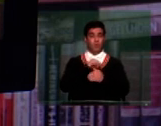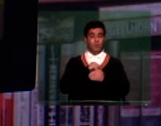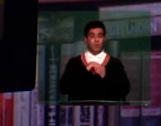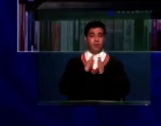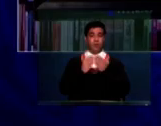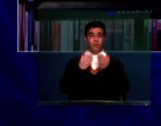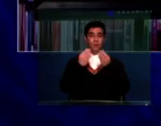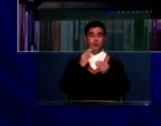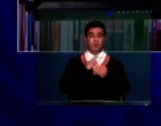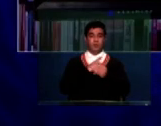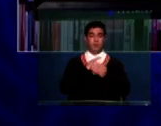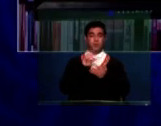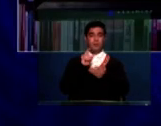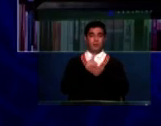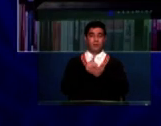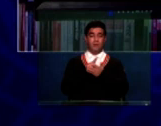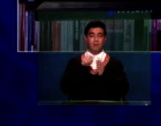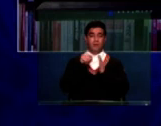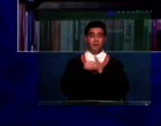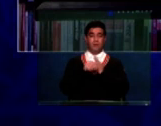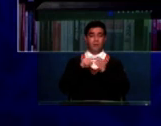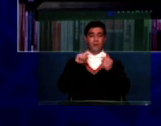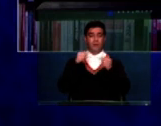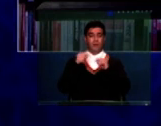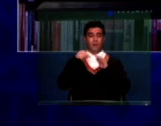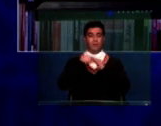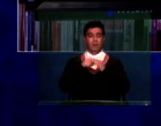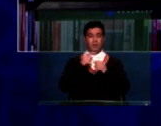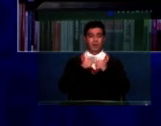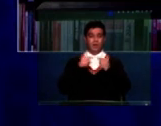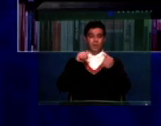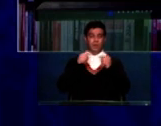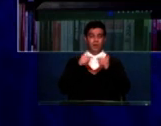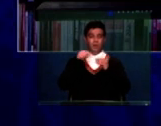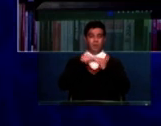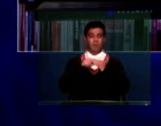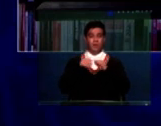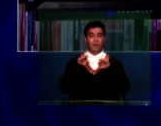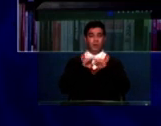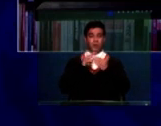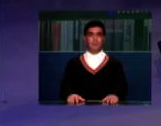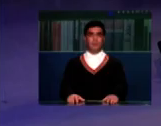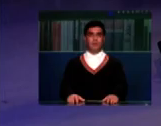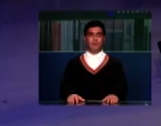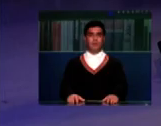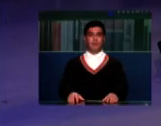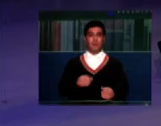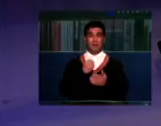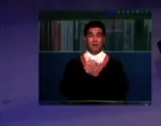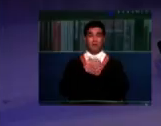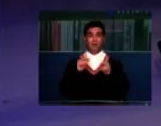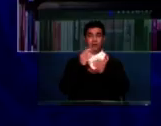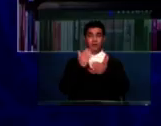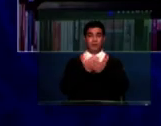kitobimizda berilgan mashqlar asosida ba'zi bir reaksiyalarni yarim reaksiyalar usulida tenglashtirib ko'rishingiz mumkin. Aziz